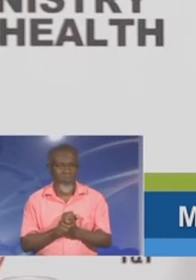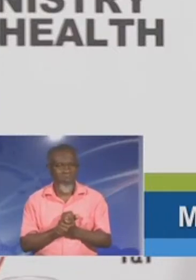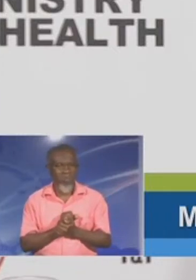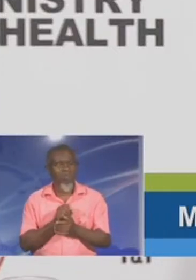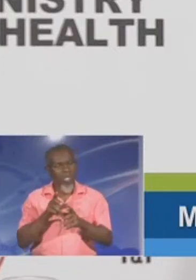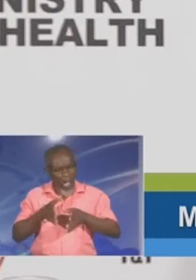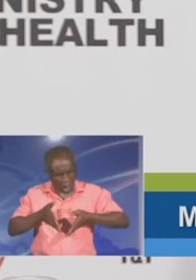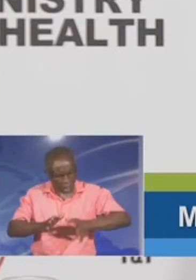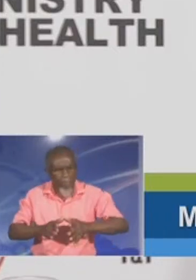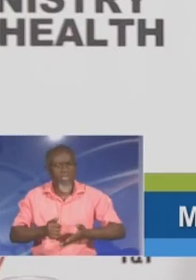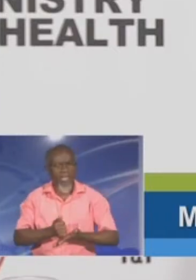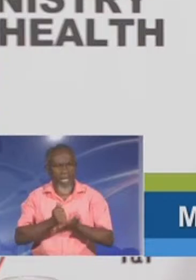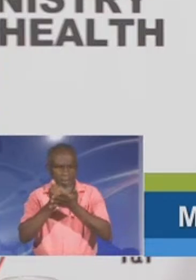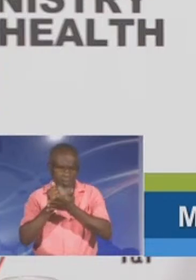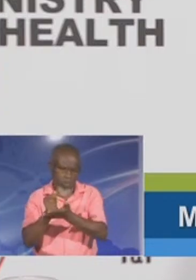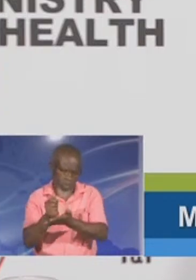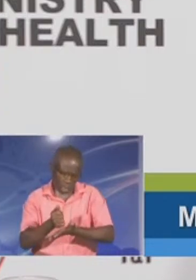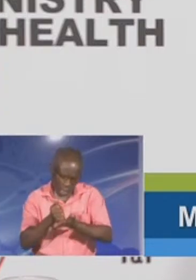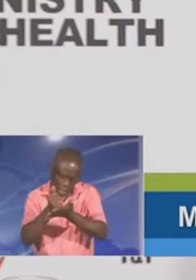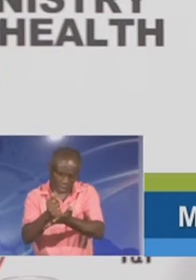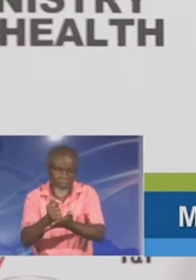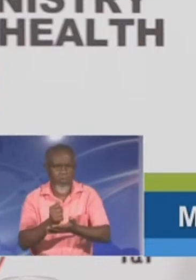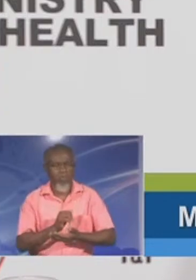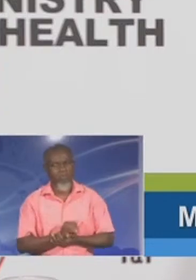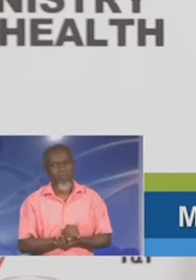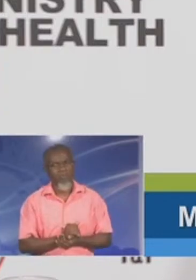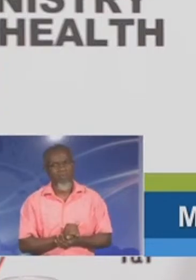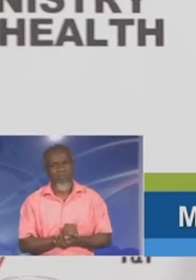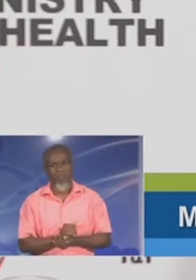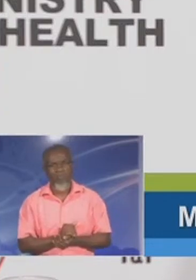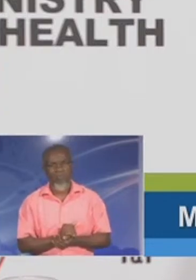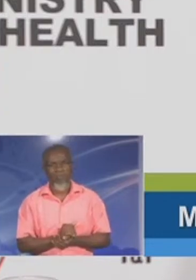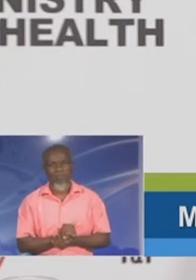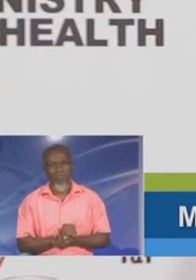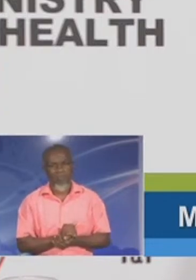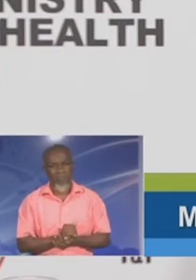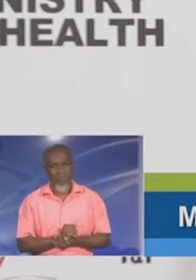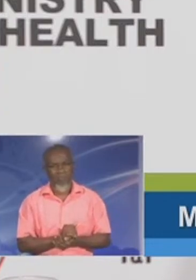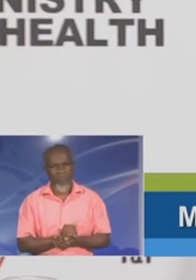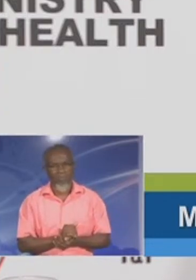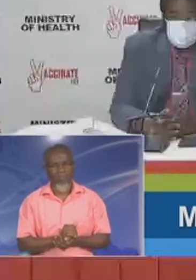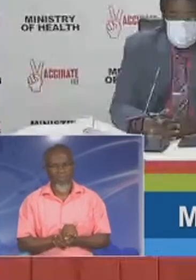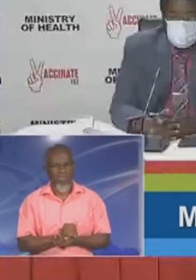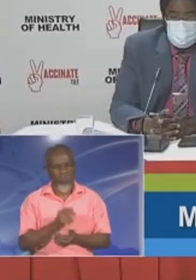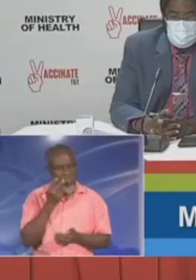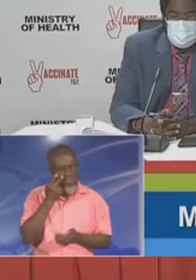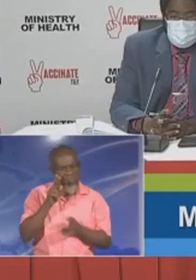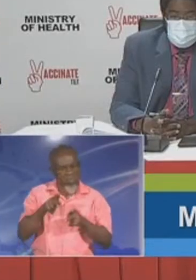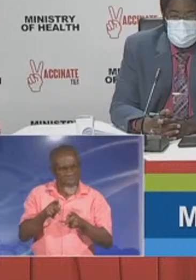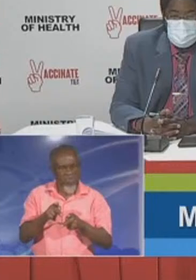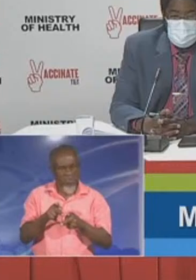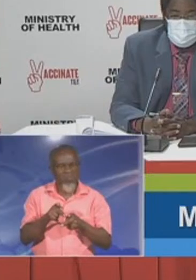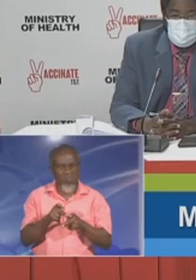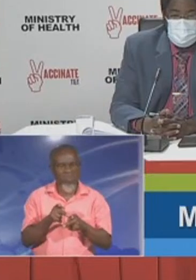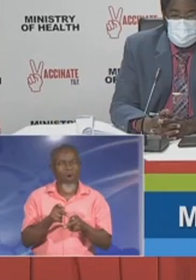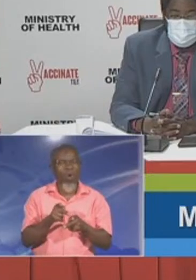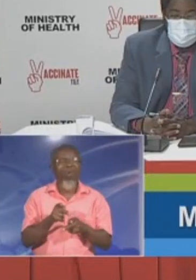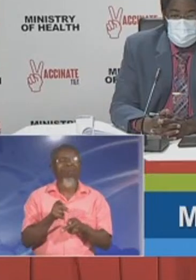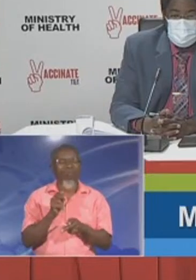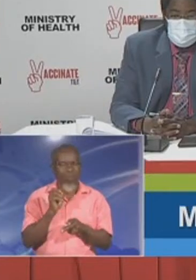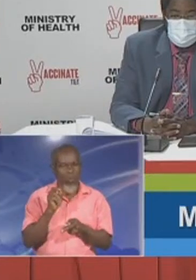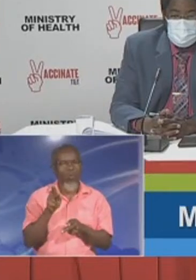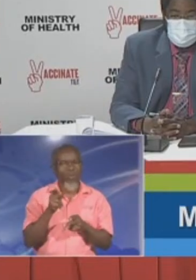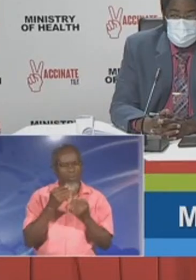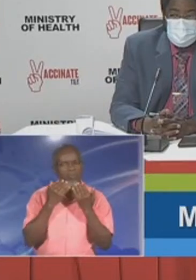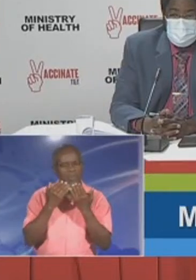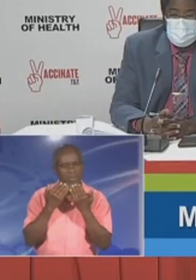often respond to those approaches. Thank you very much, Dr. Othello. And I don't think that we